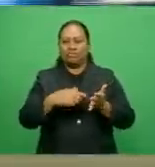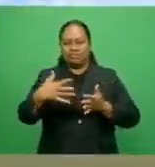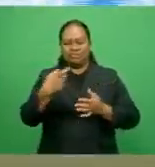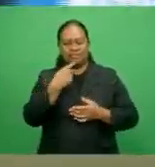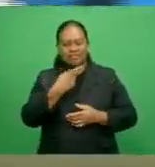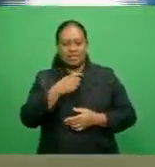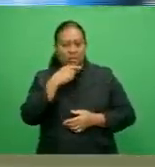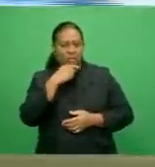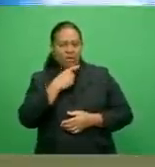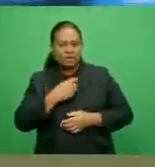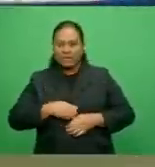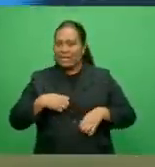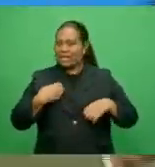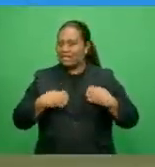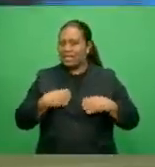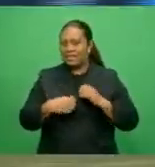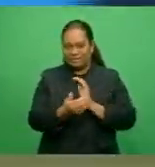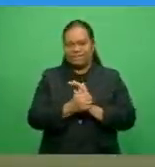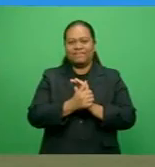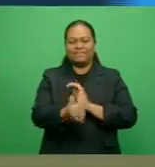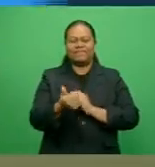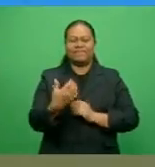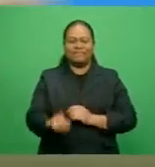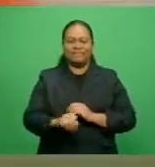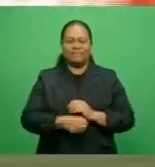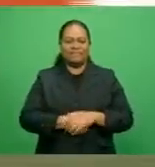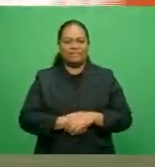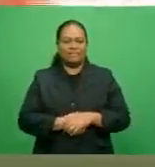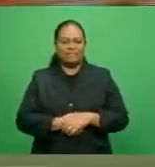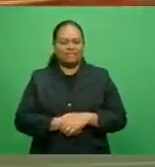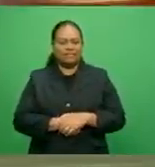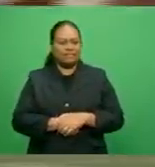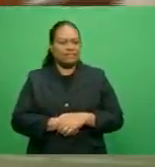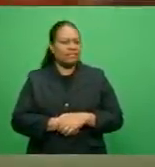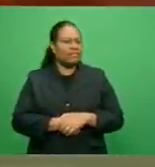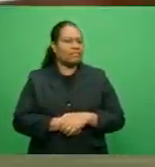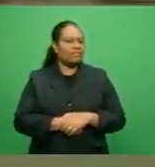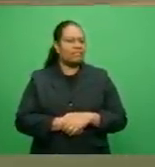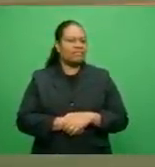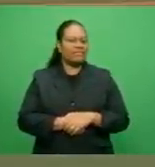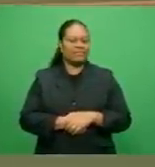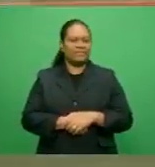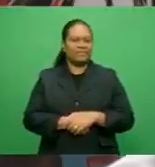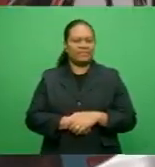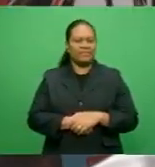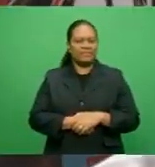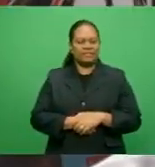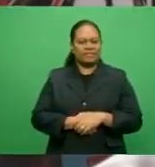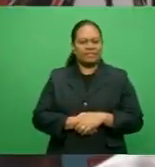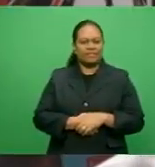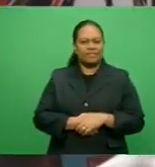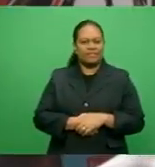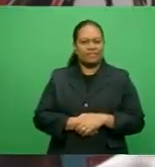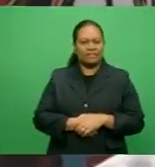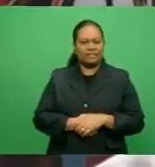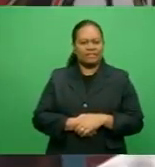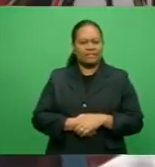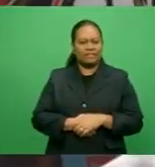one of the exciting young talents in the side. But we're helping lives, we're helping a lot of boys with